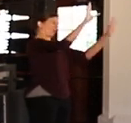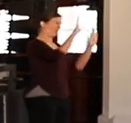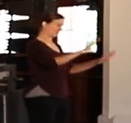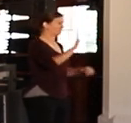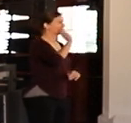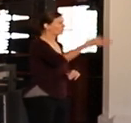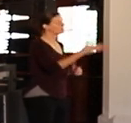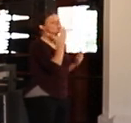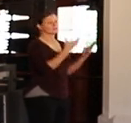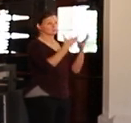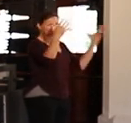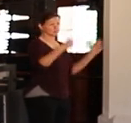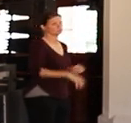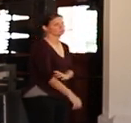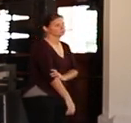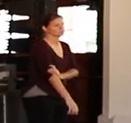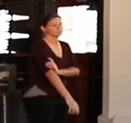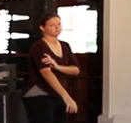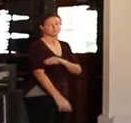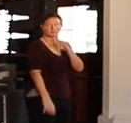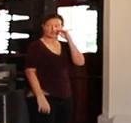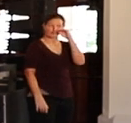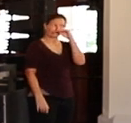awesome. Thank you very much.